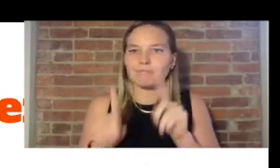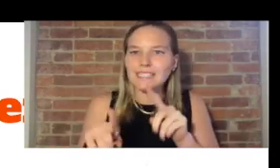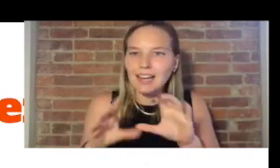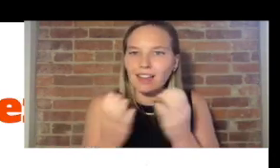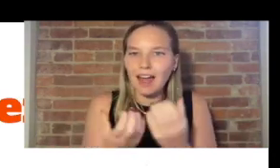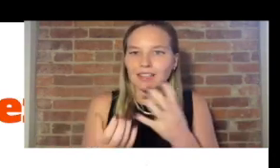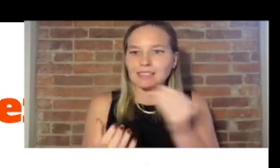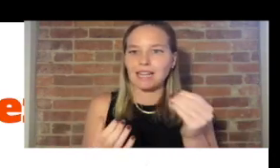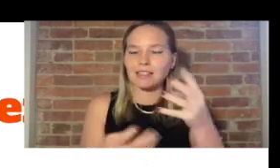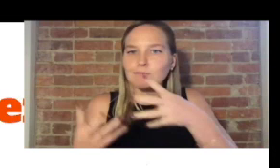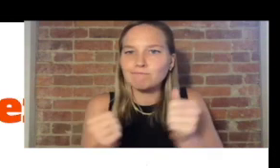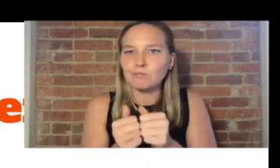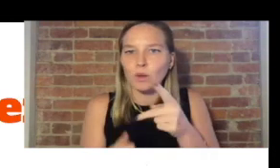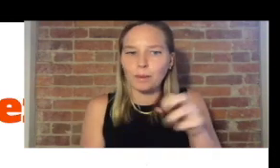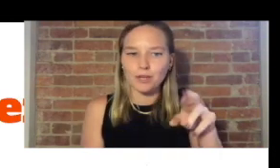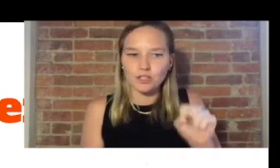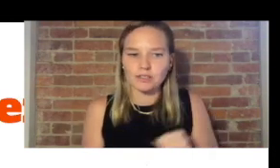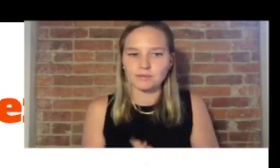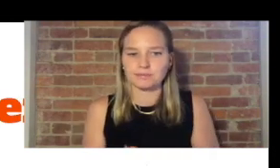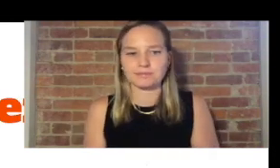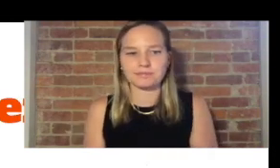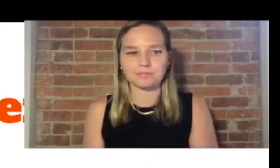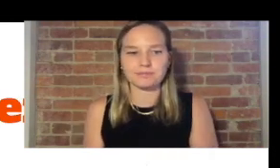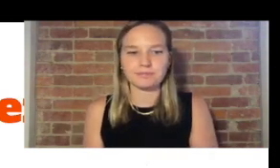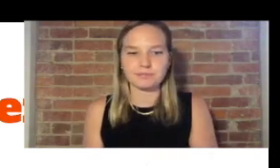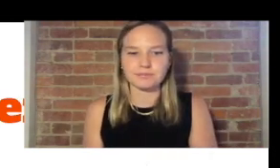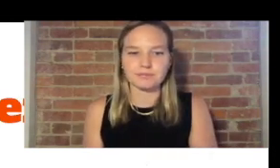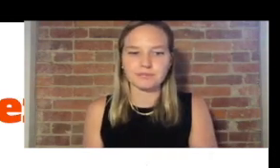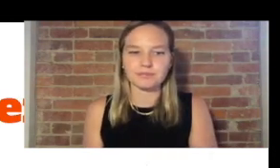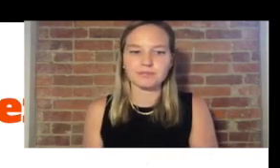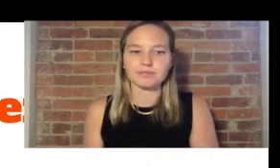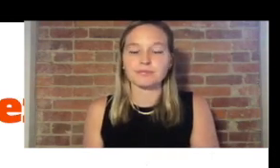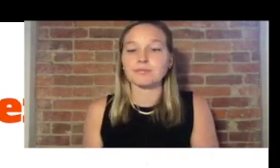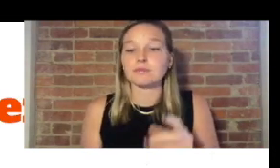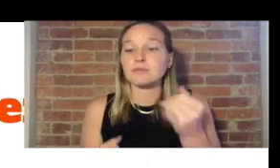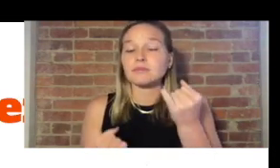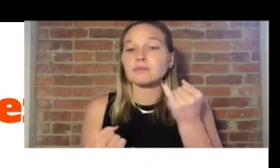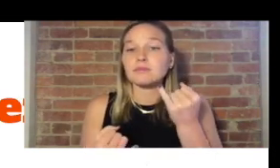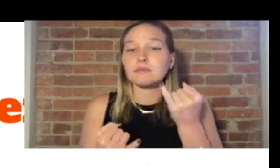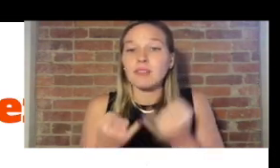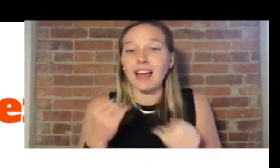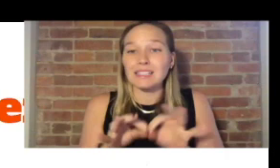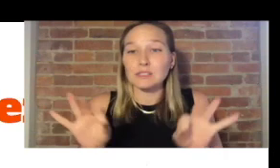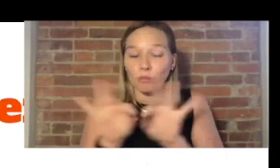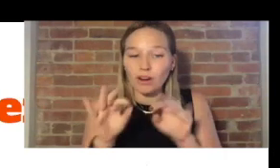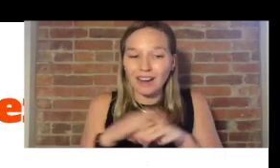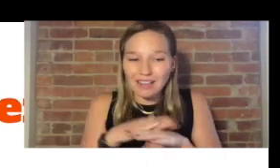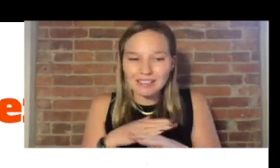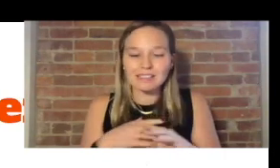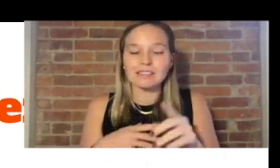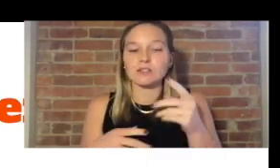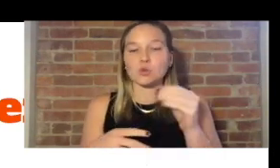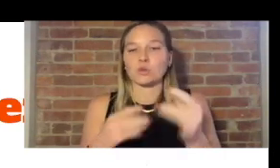area, ready to attend class and have that opportunity to socialize with their peers.